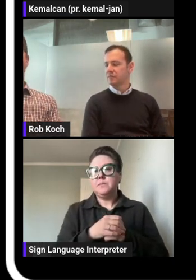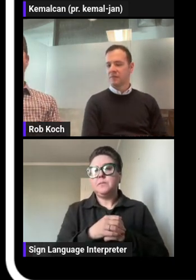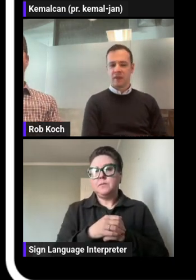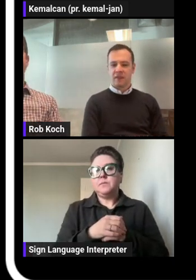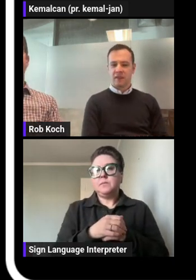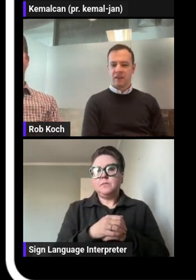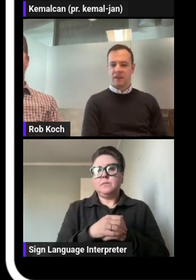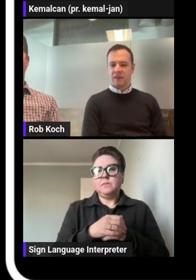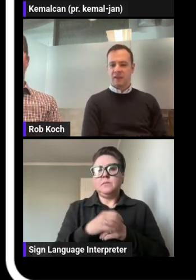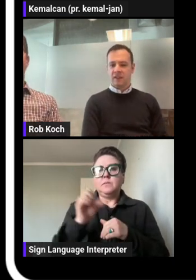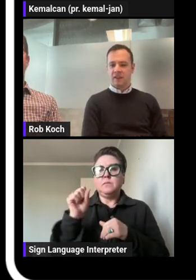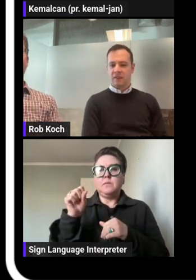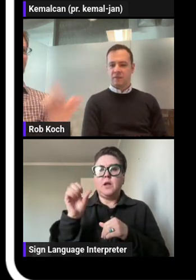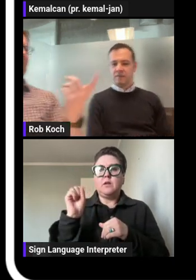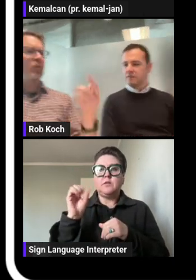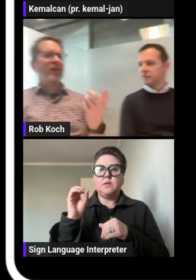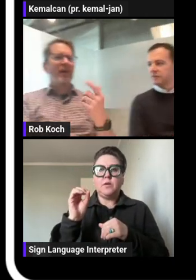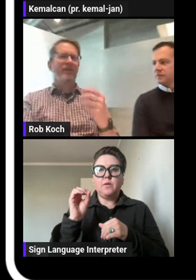Yeah.